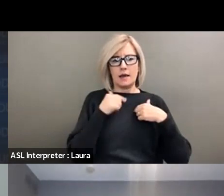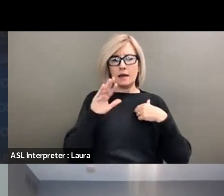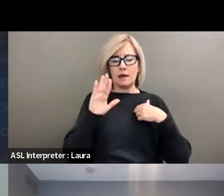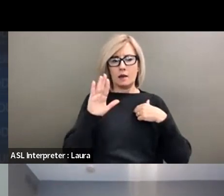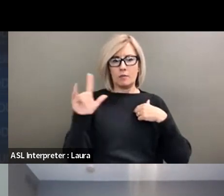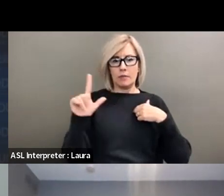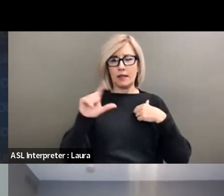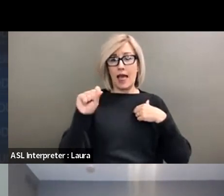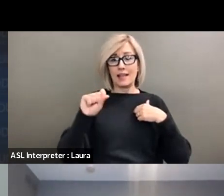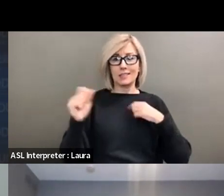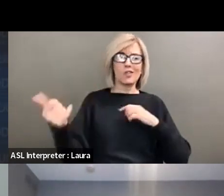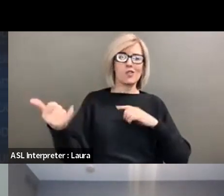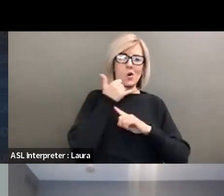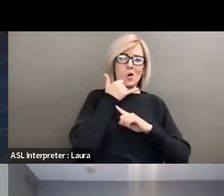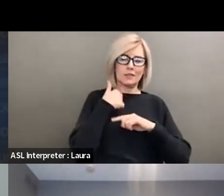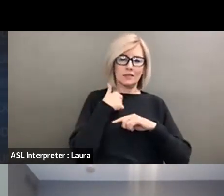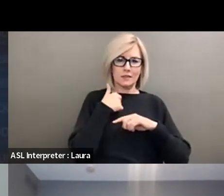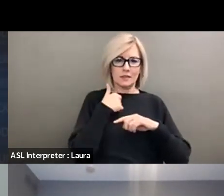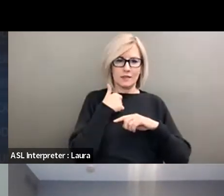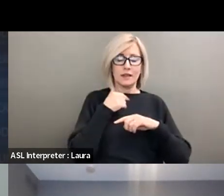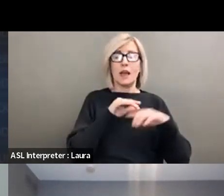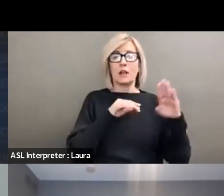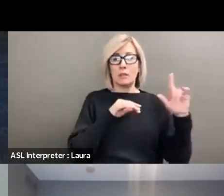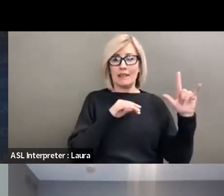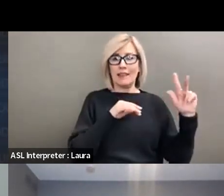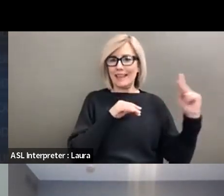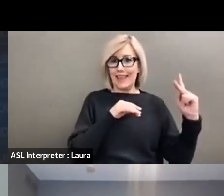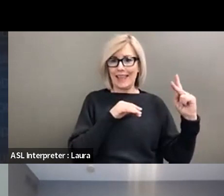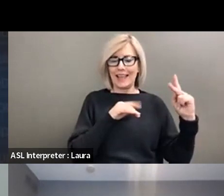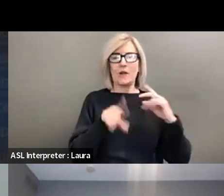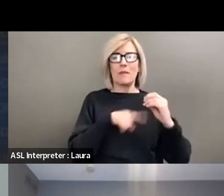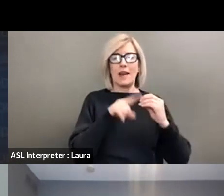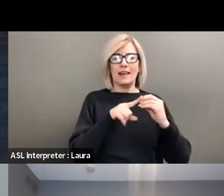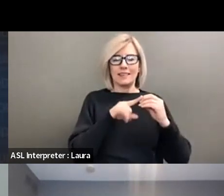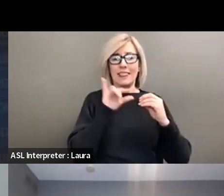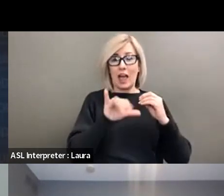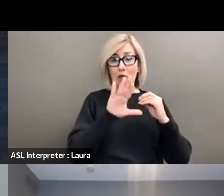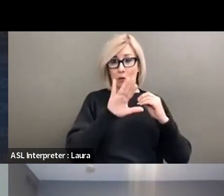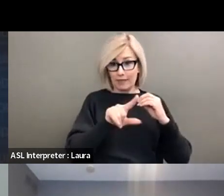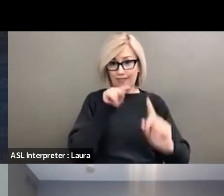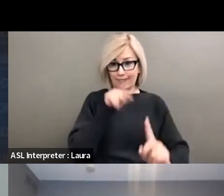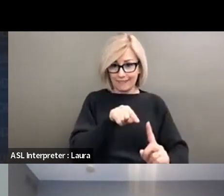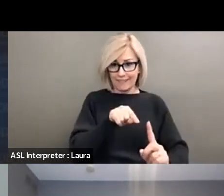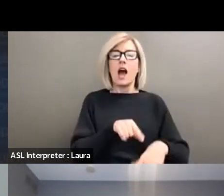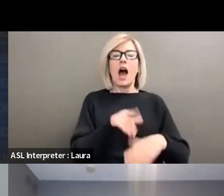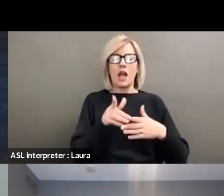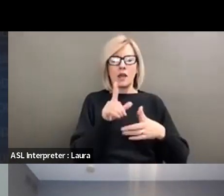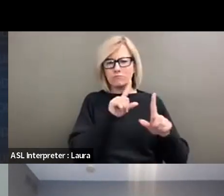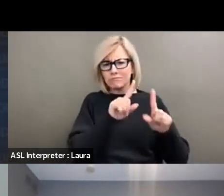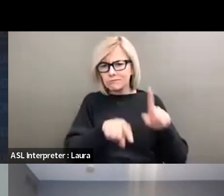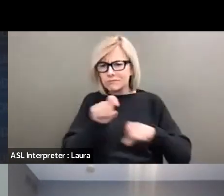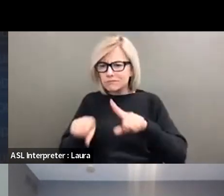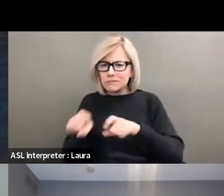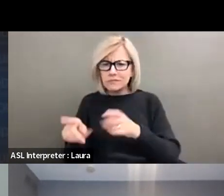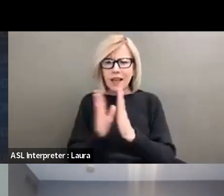S called, the Bill K, when the bill talked, I went around to ask if that bill was going to